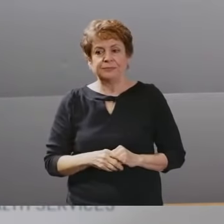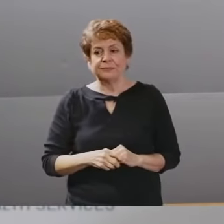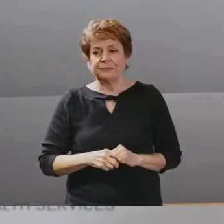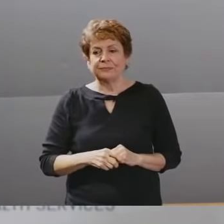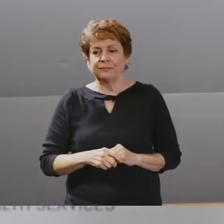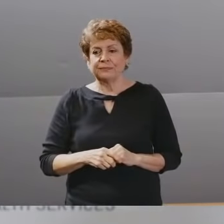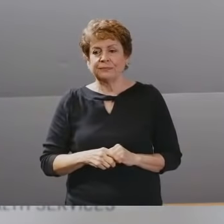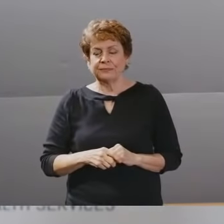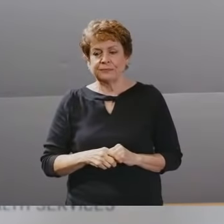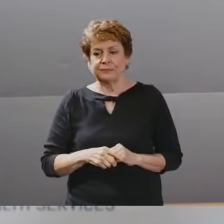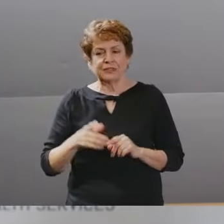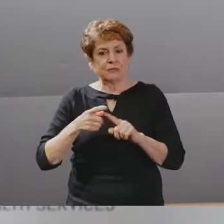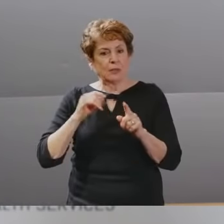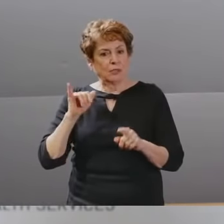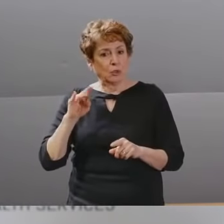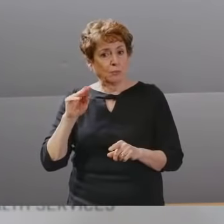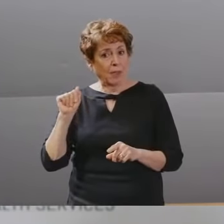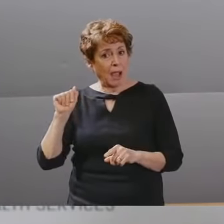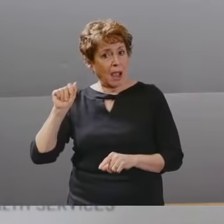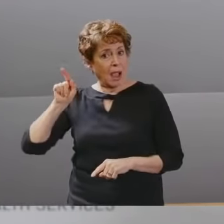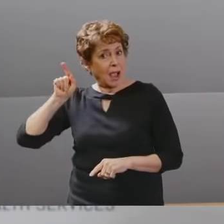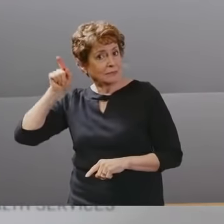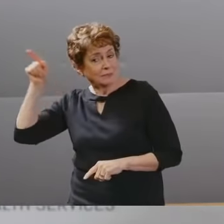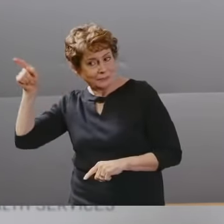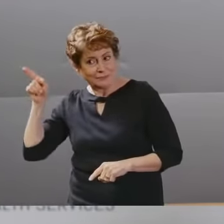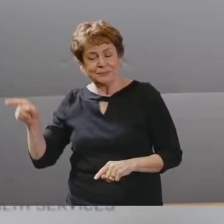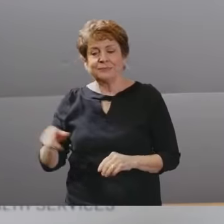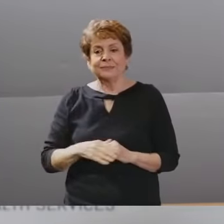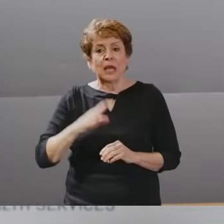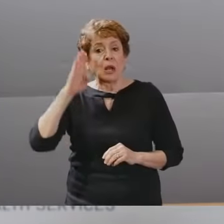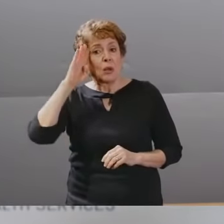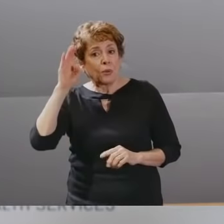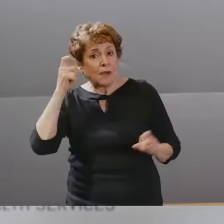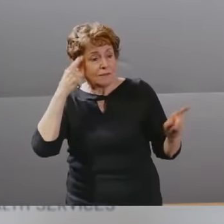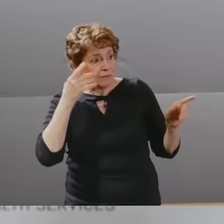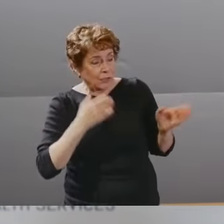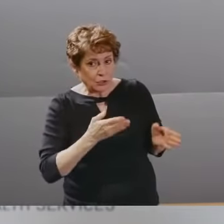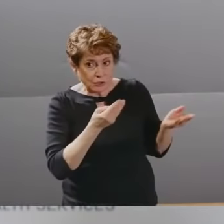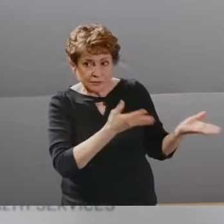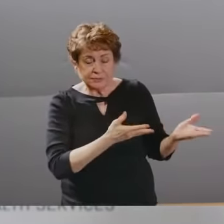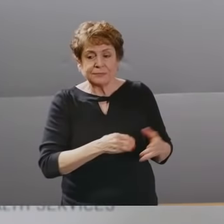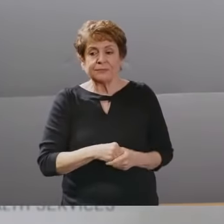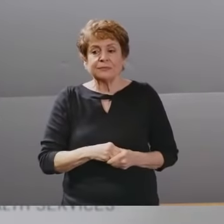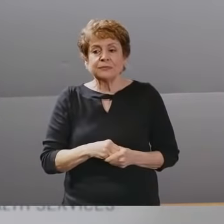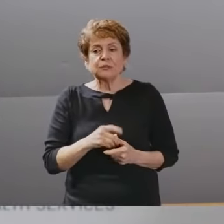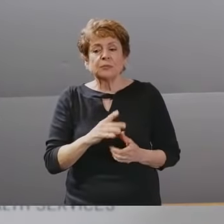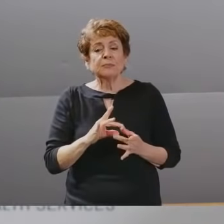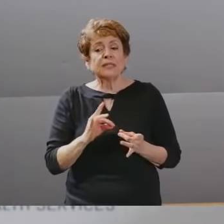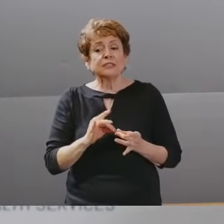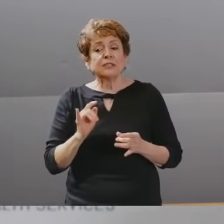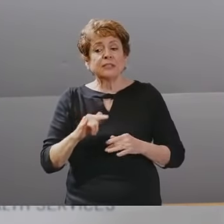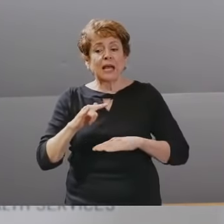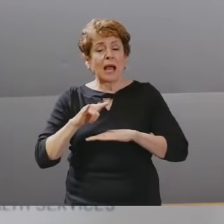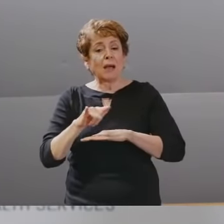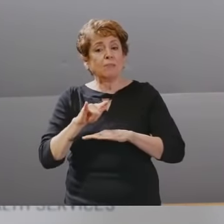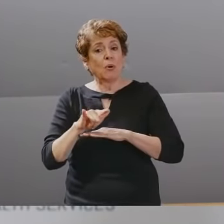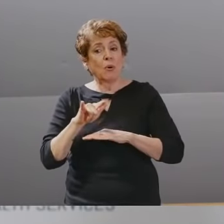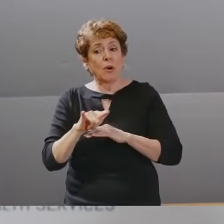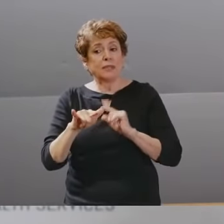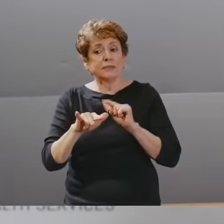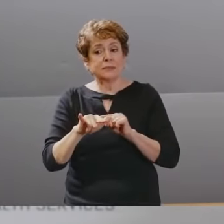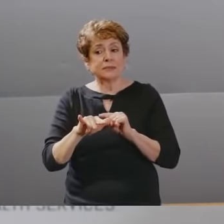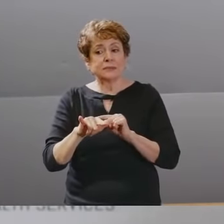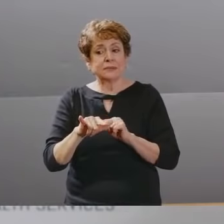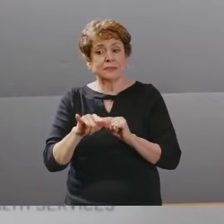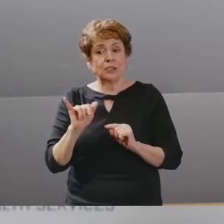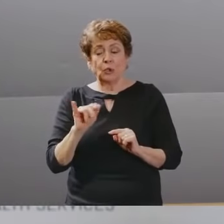Brandon, go ahead. Hi there, Governor. Brandon Mejia from Yuma. You talked about action being taken at the airports. In Yuma, we border Mexico and